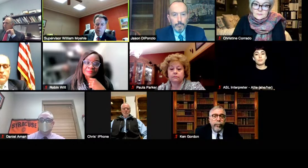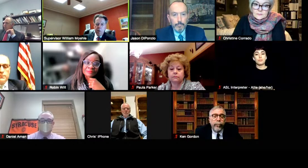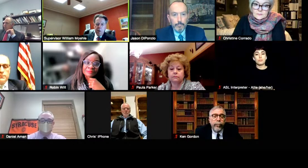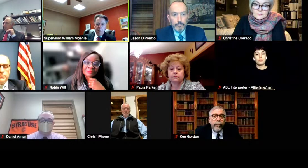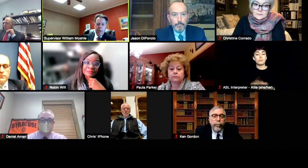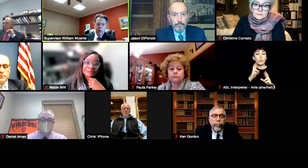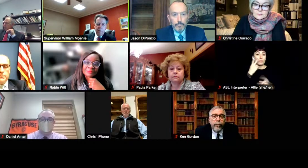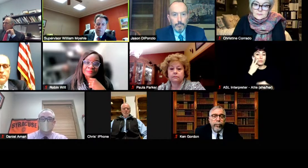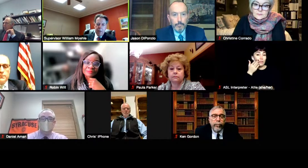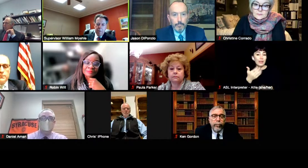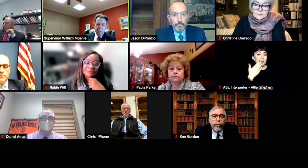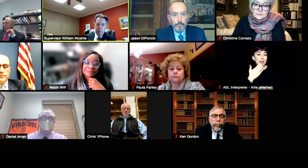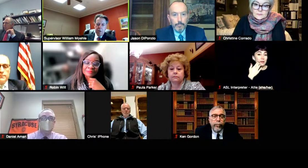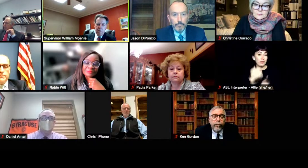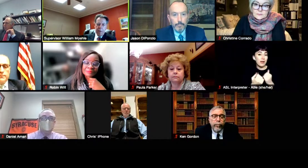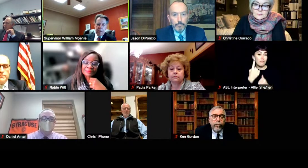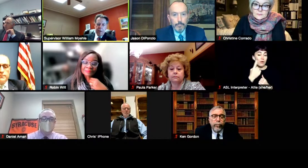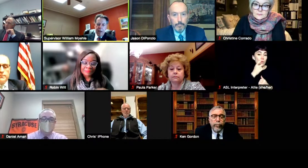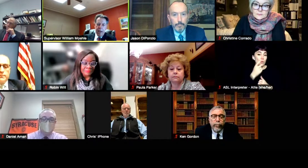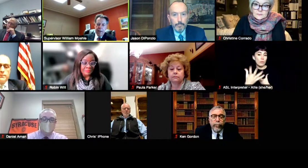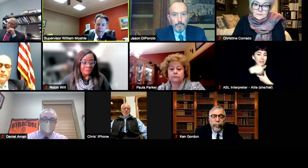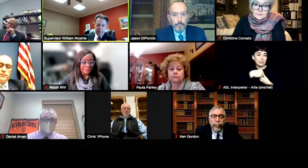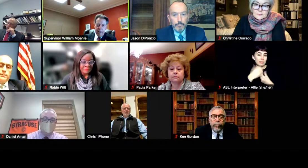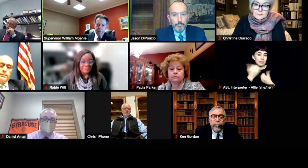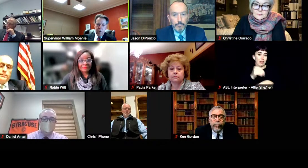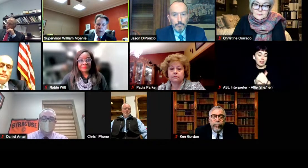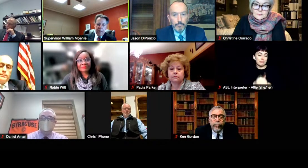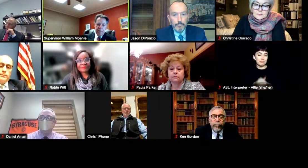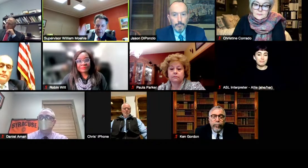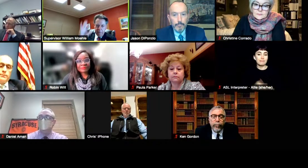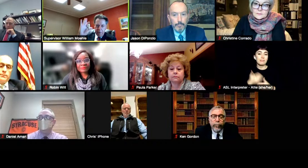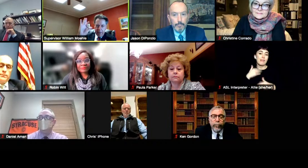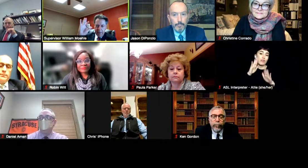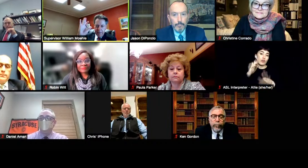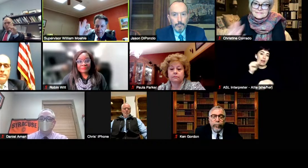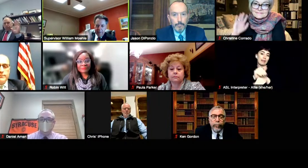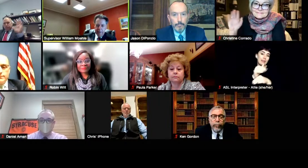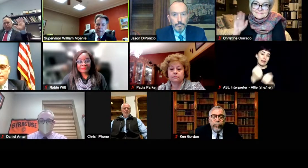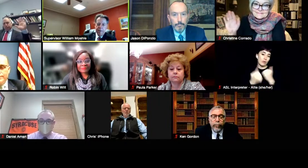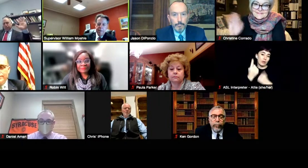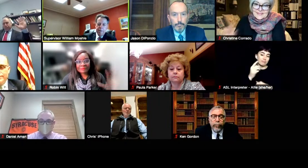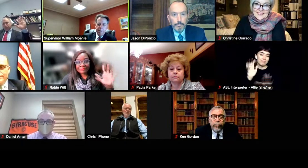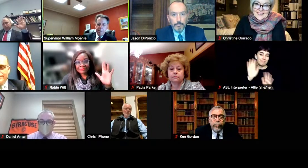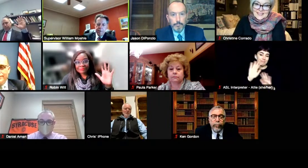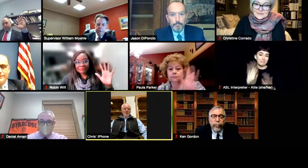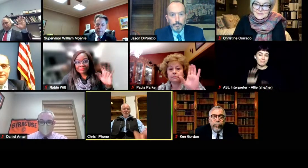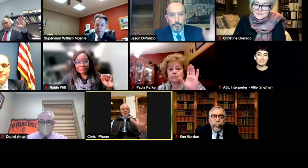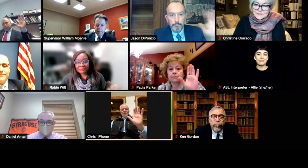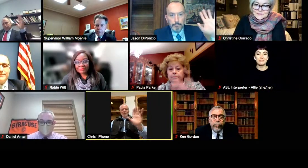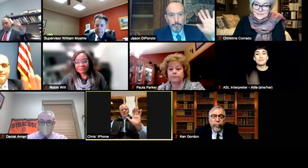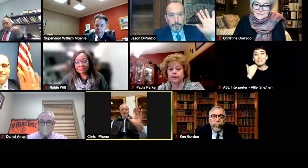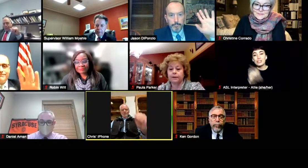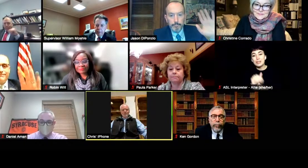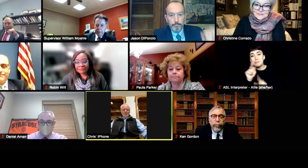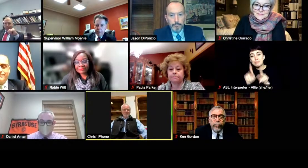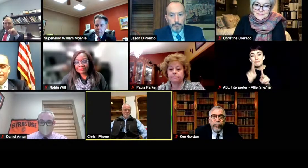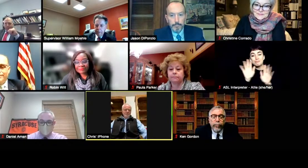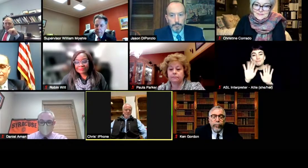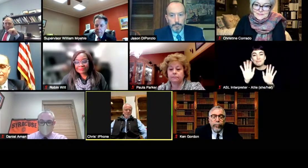Hope to see you there. Thank you to everybody that participated tonight. Have a great evening, everybody. Good night, folks.